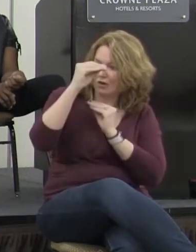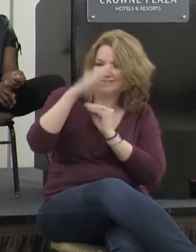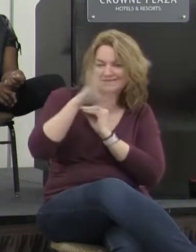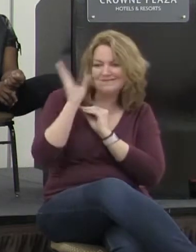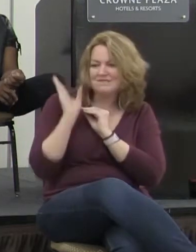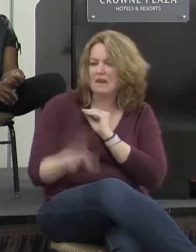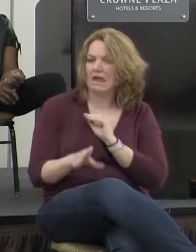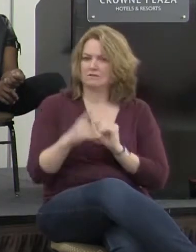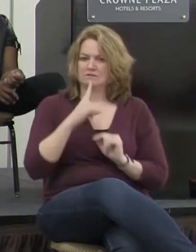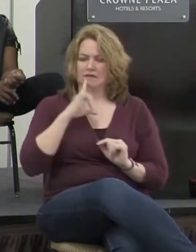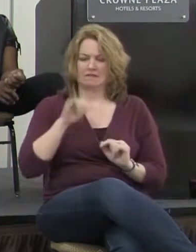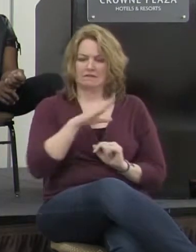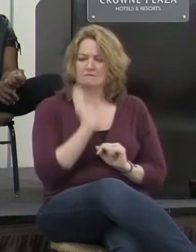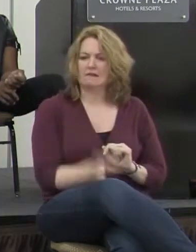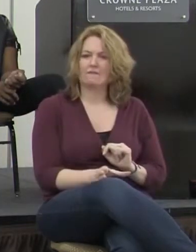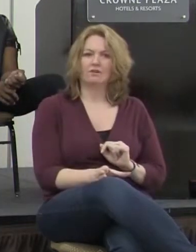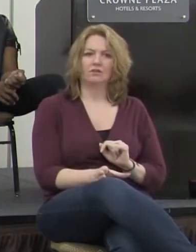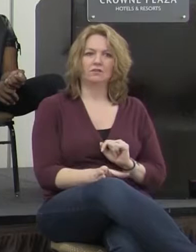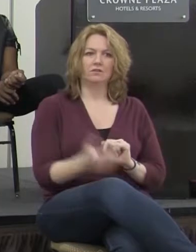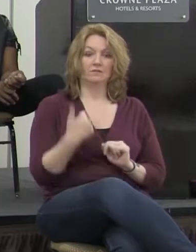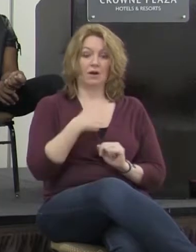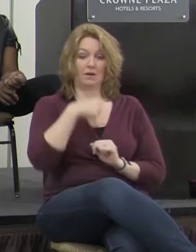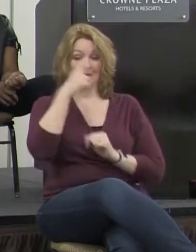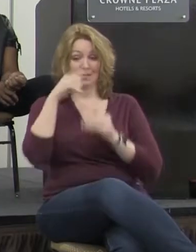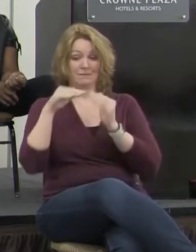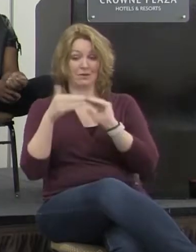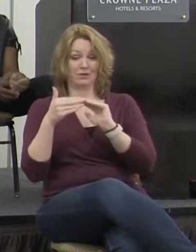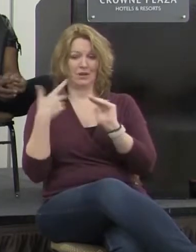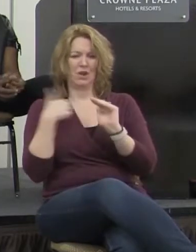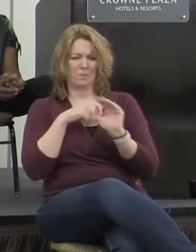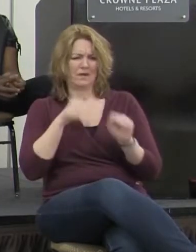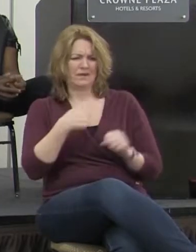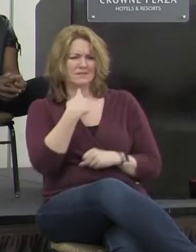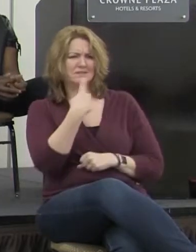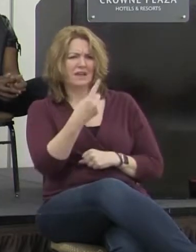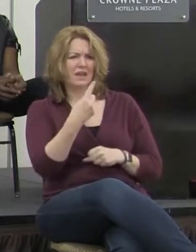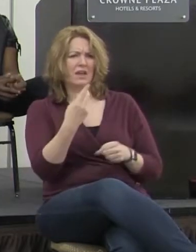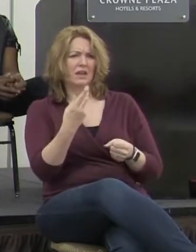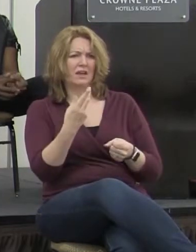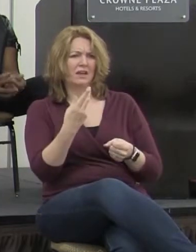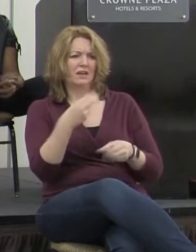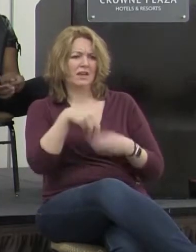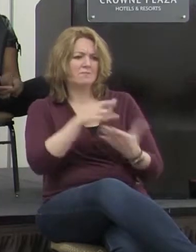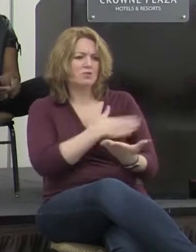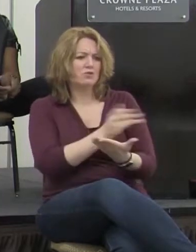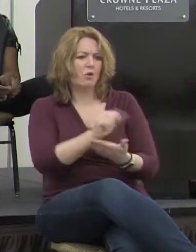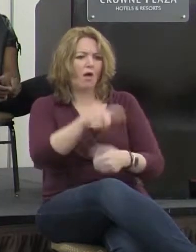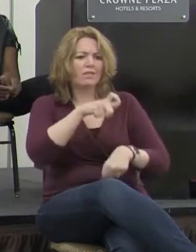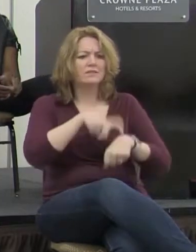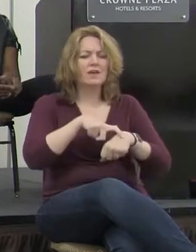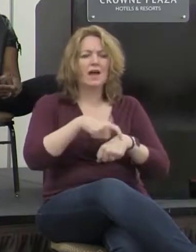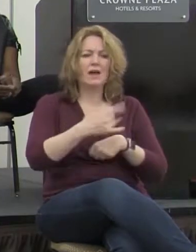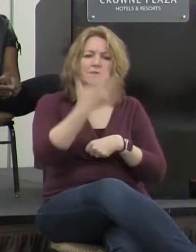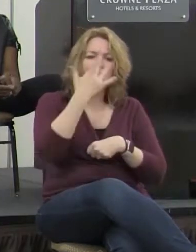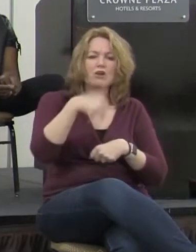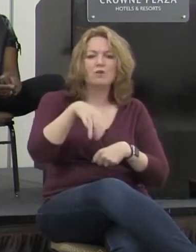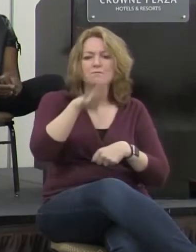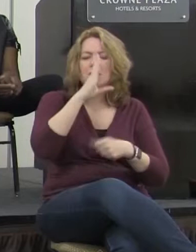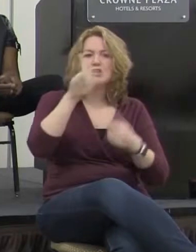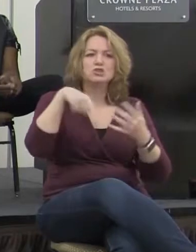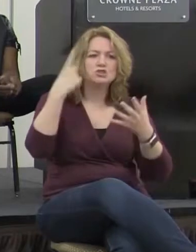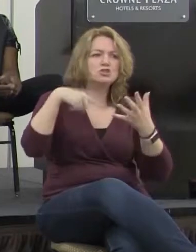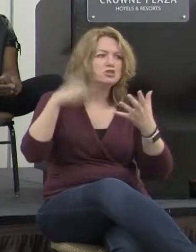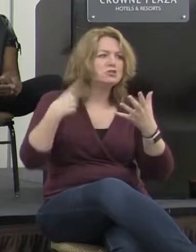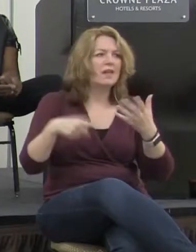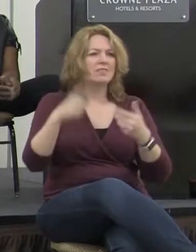to say. But in our Black community, we can say in music all the time, nigger this, bitch that,